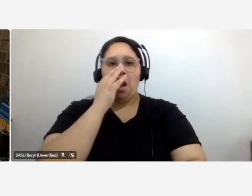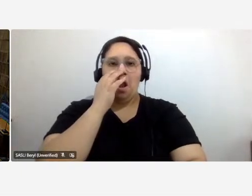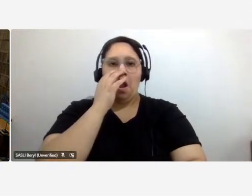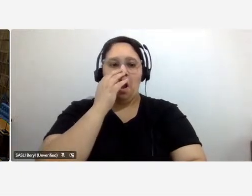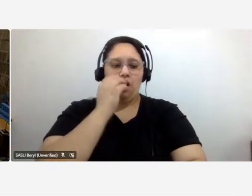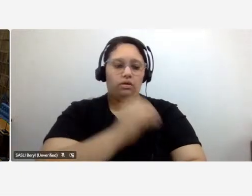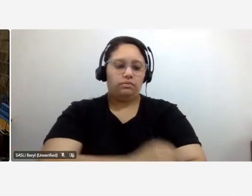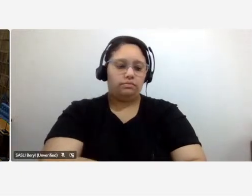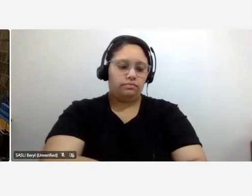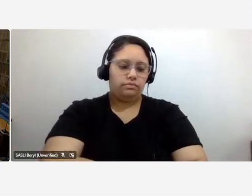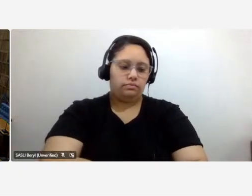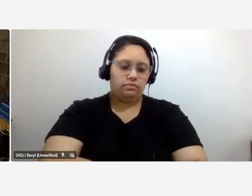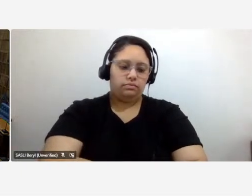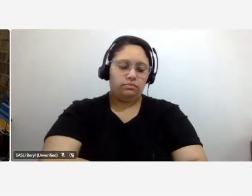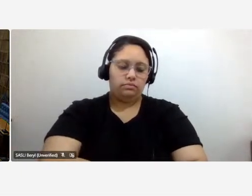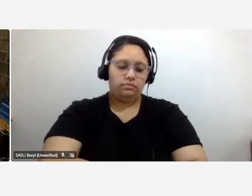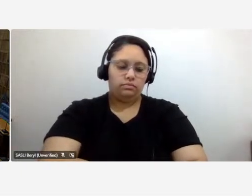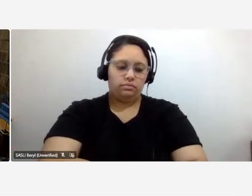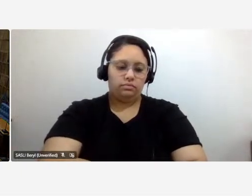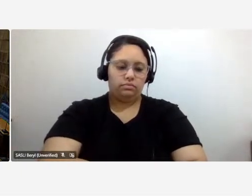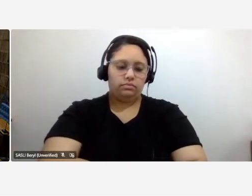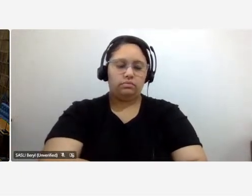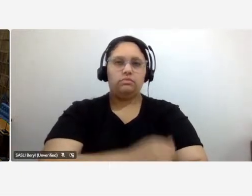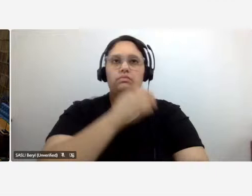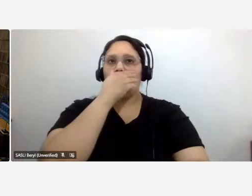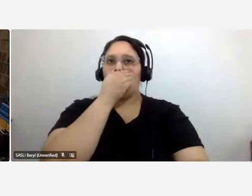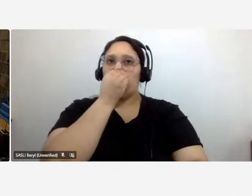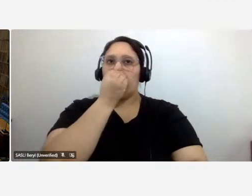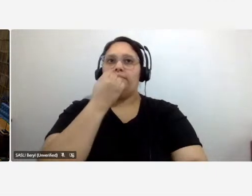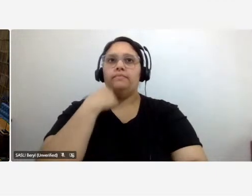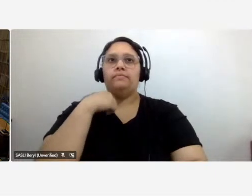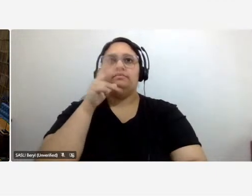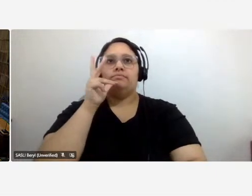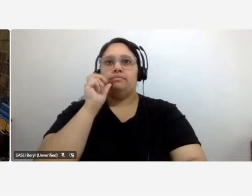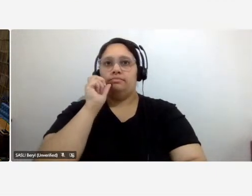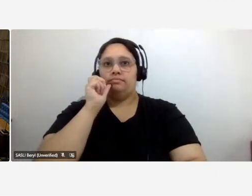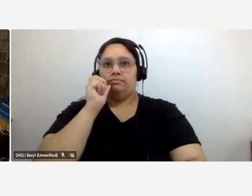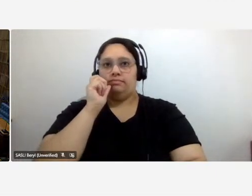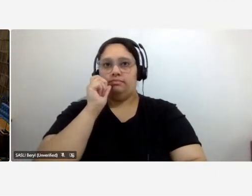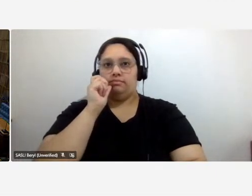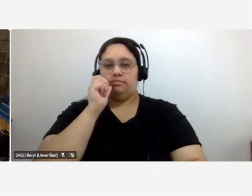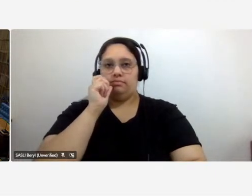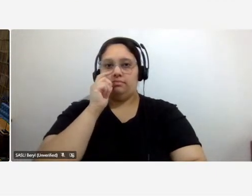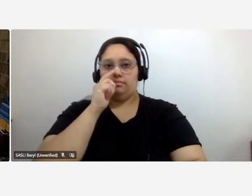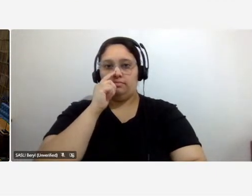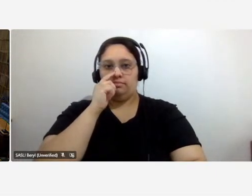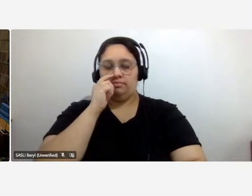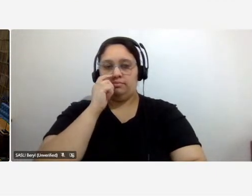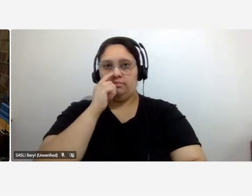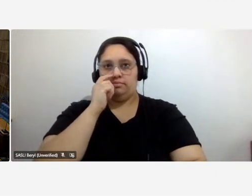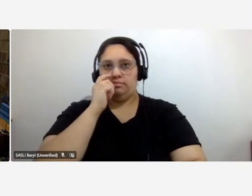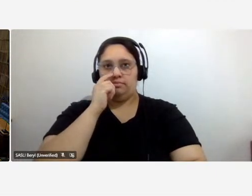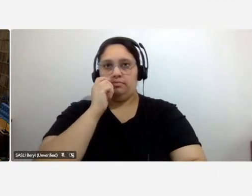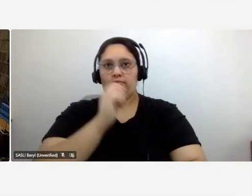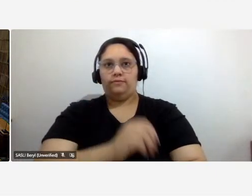No, I hear you in respect to the non-disclosure of reasons.